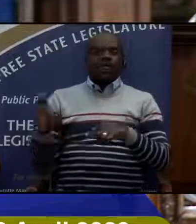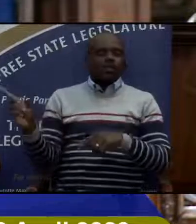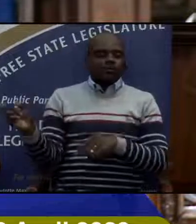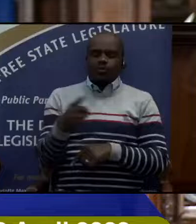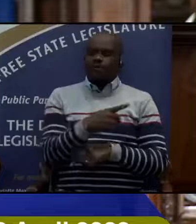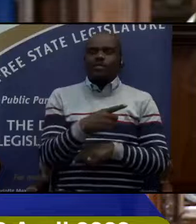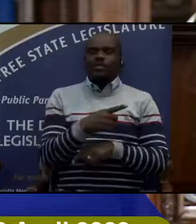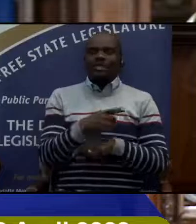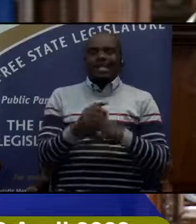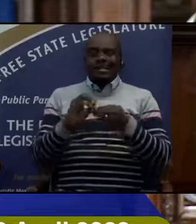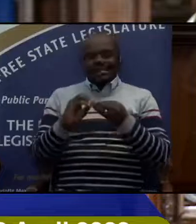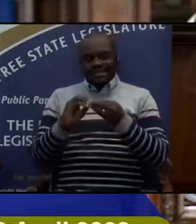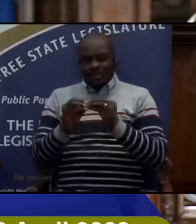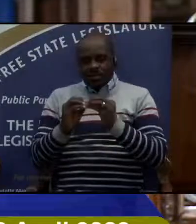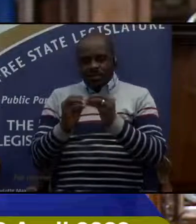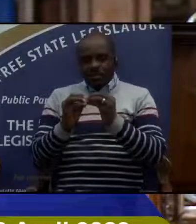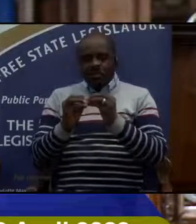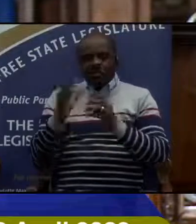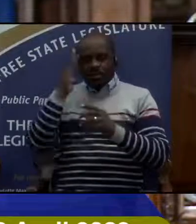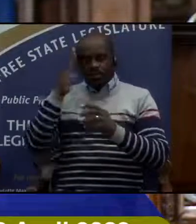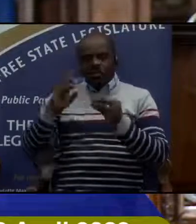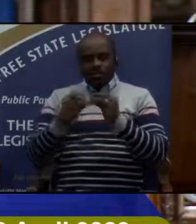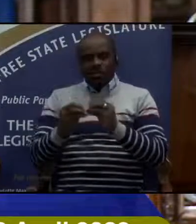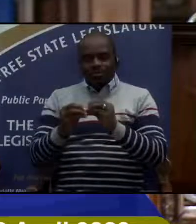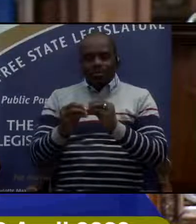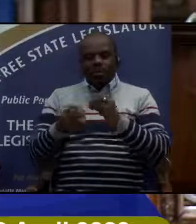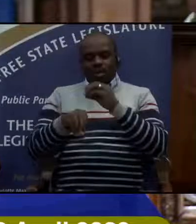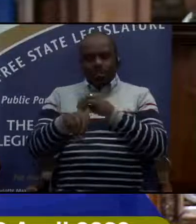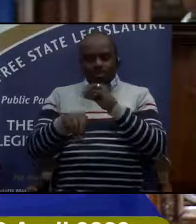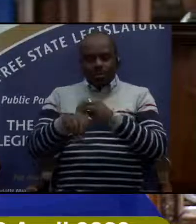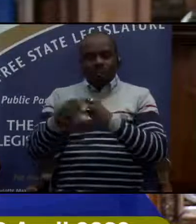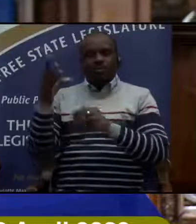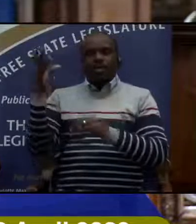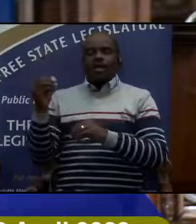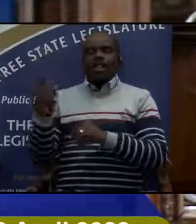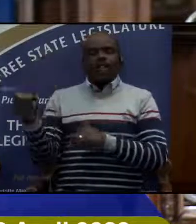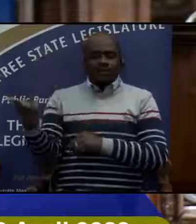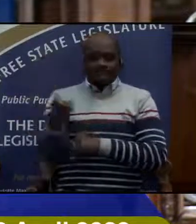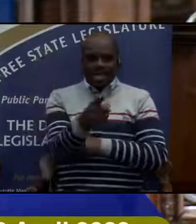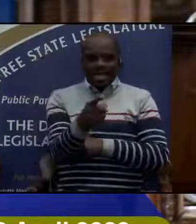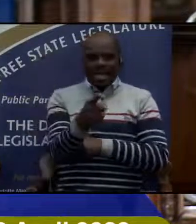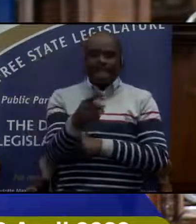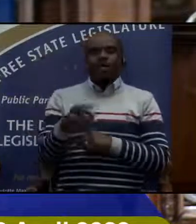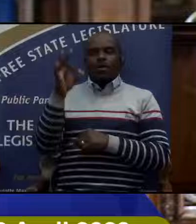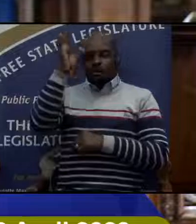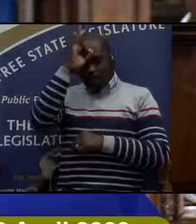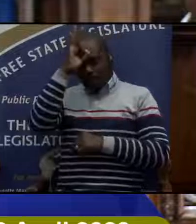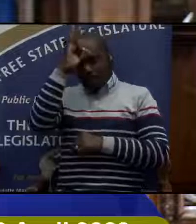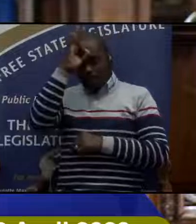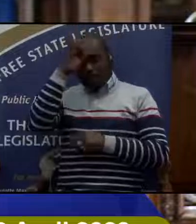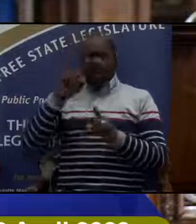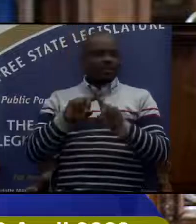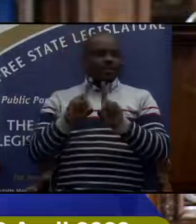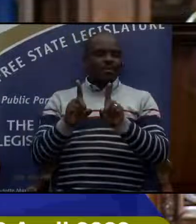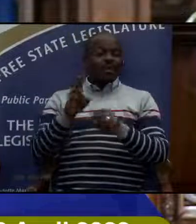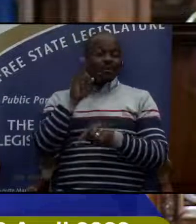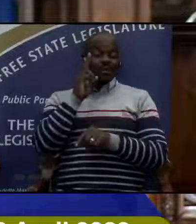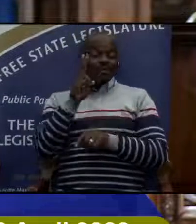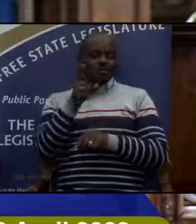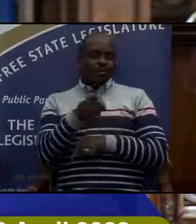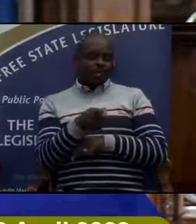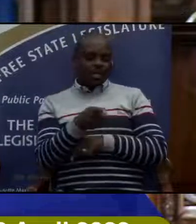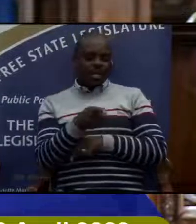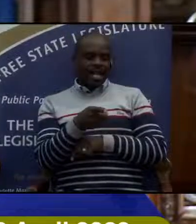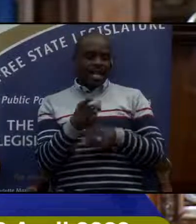of issues that are happening there. Even at the policy front, you resolve on these things, but are not happening at the ground level. So we need to attend to